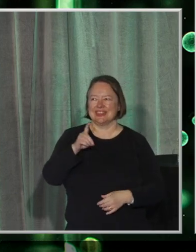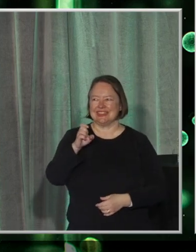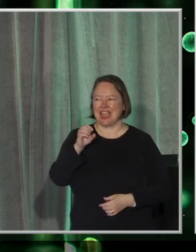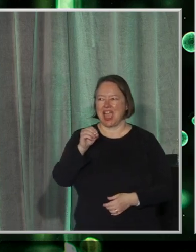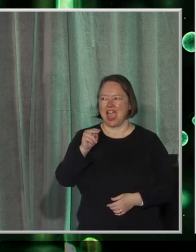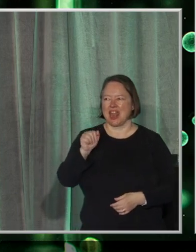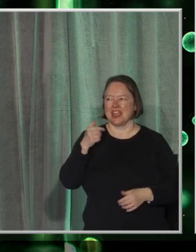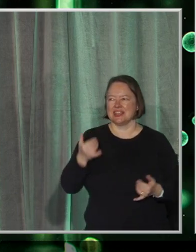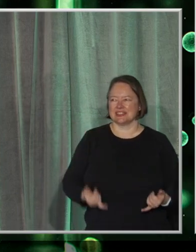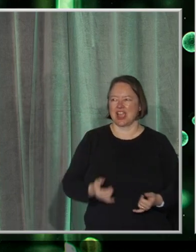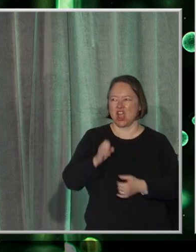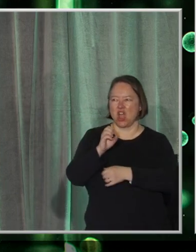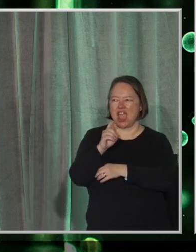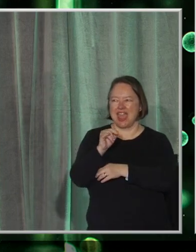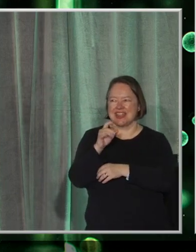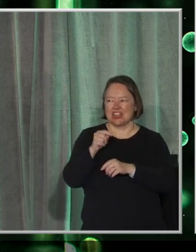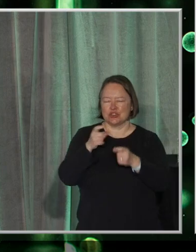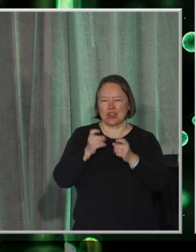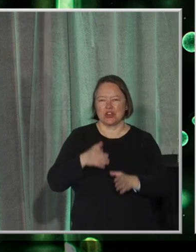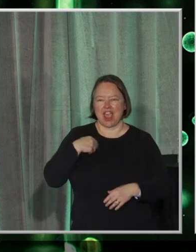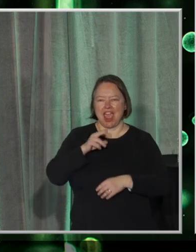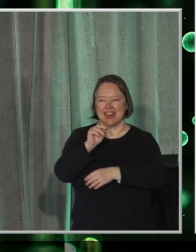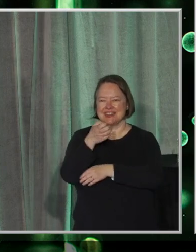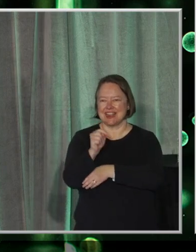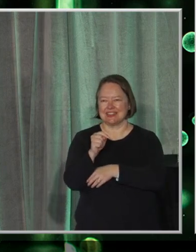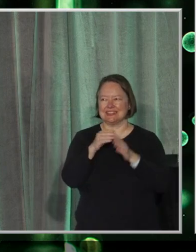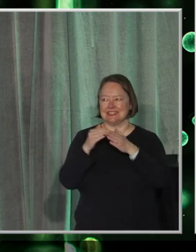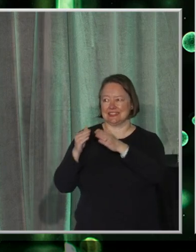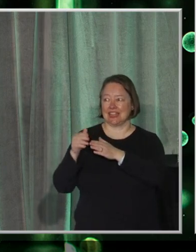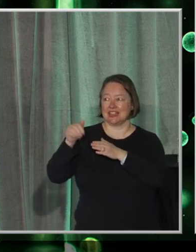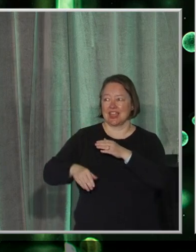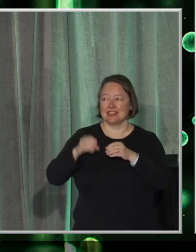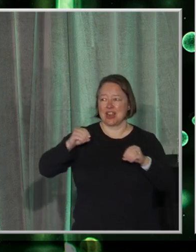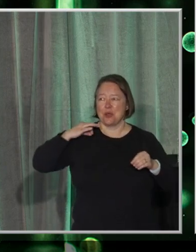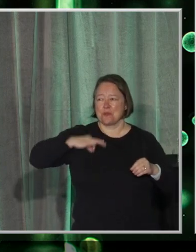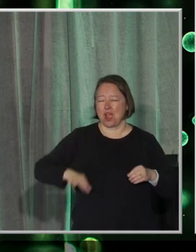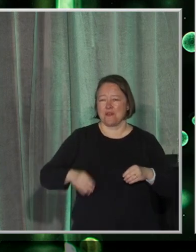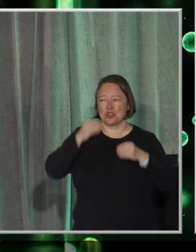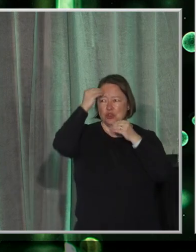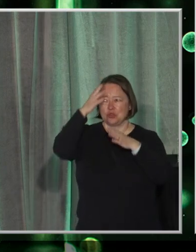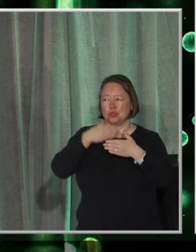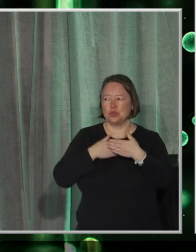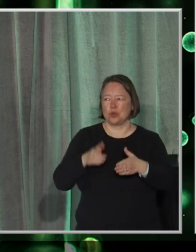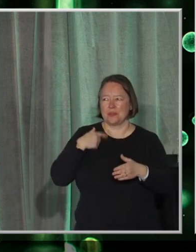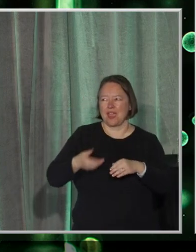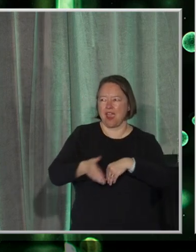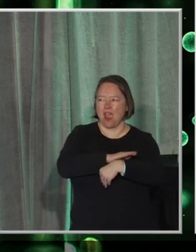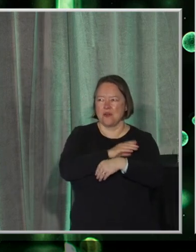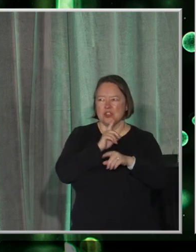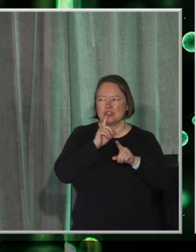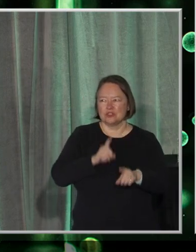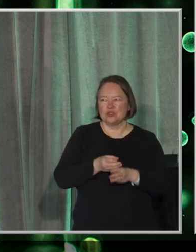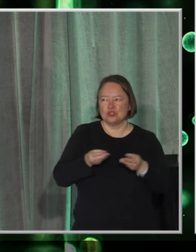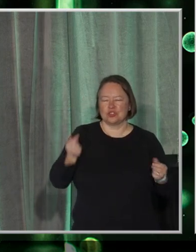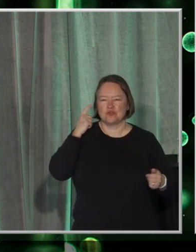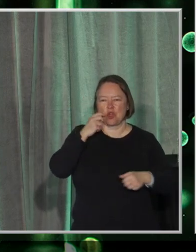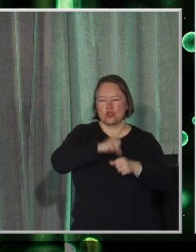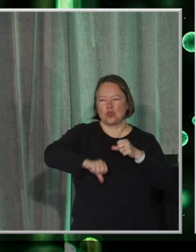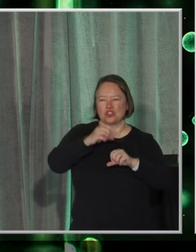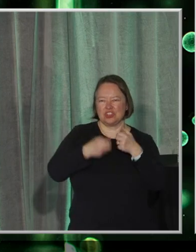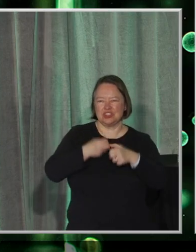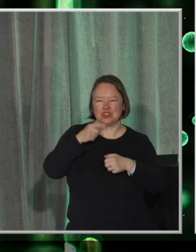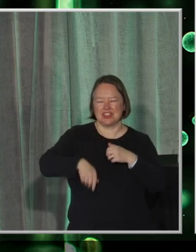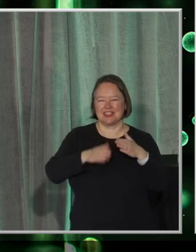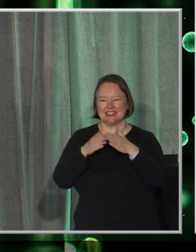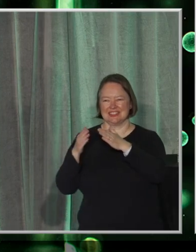is the current editorial director at Next City, a nonprofit newsroom that covers solutions to social issues in